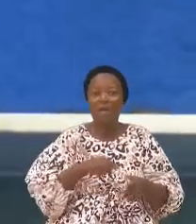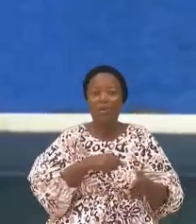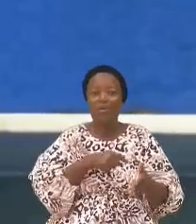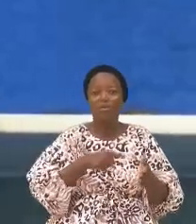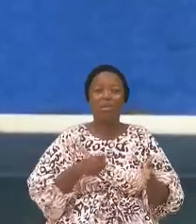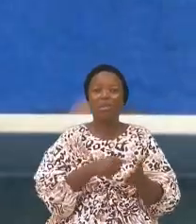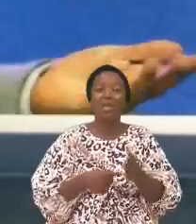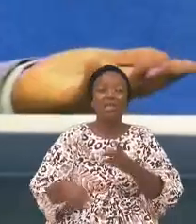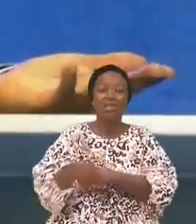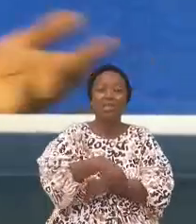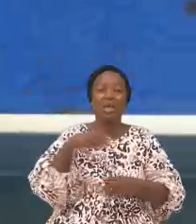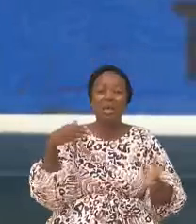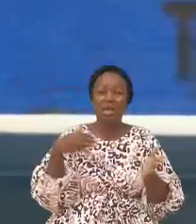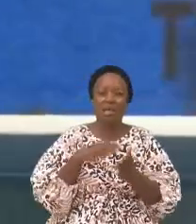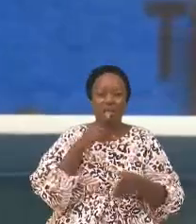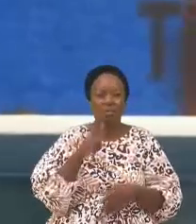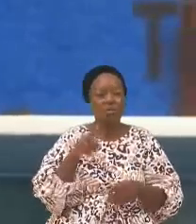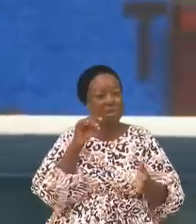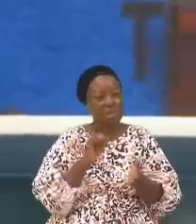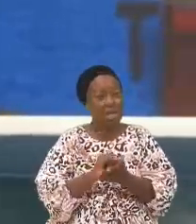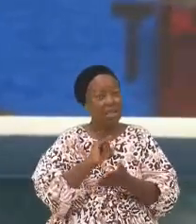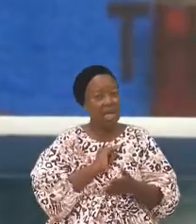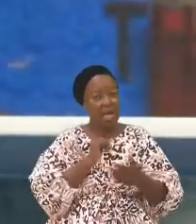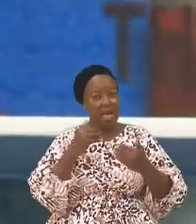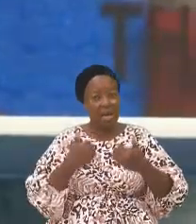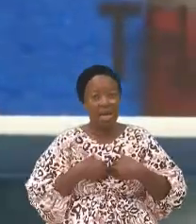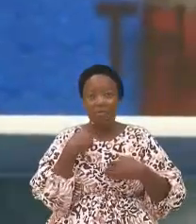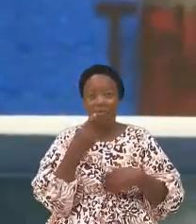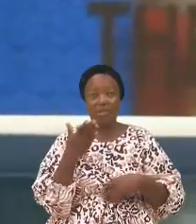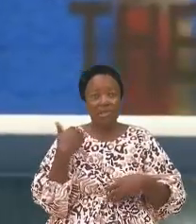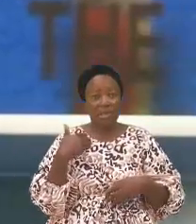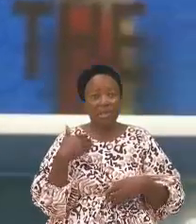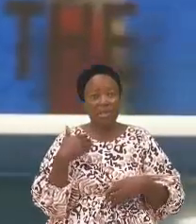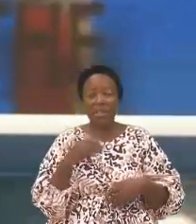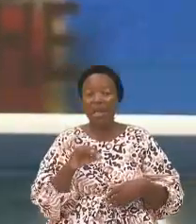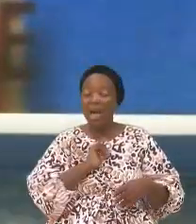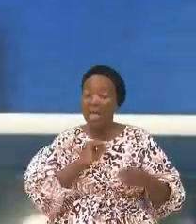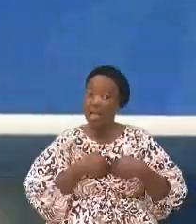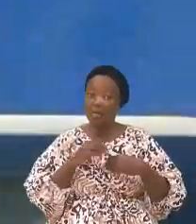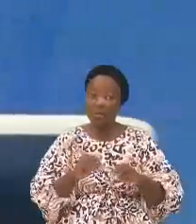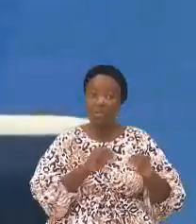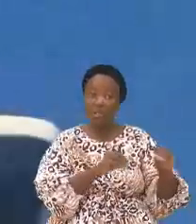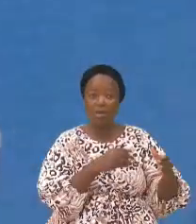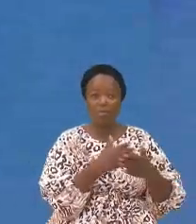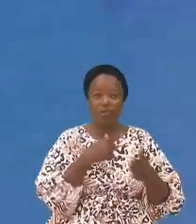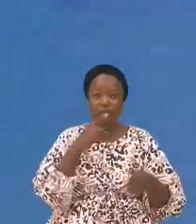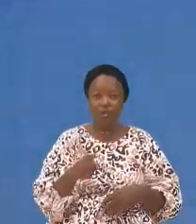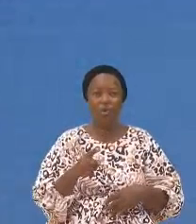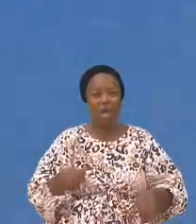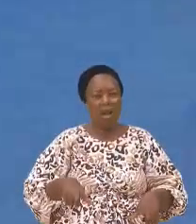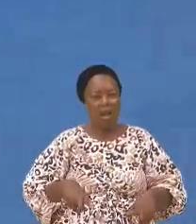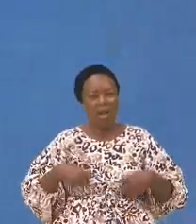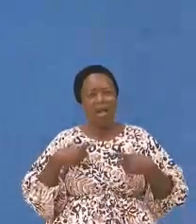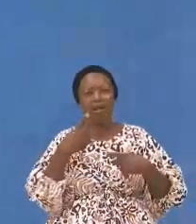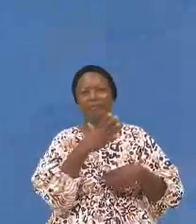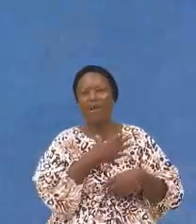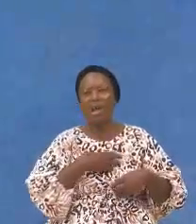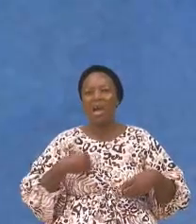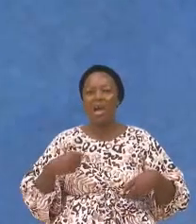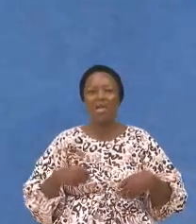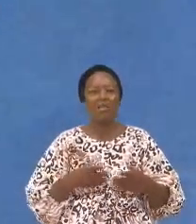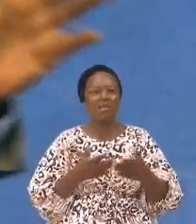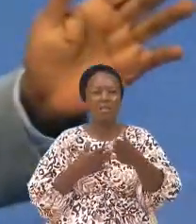and earth to record this day against you, that I have set